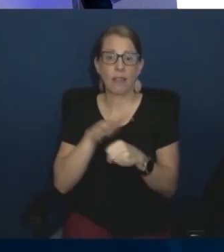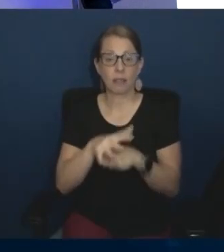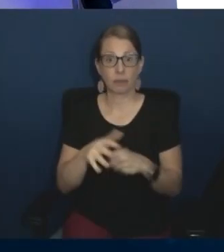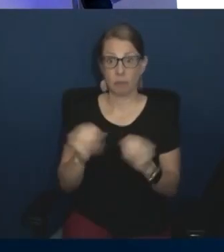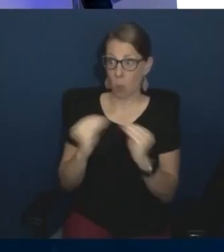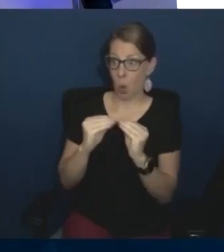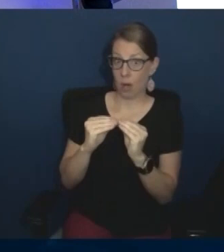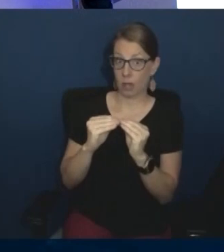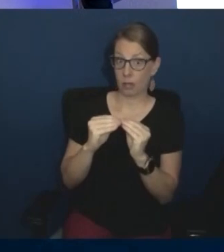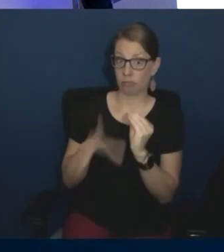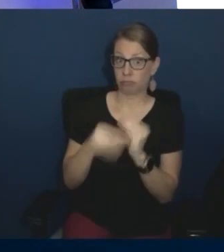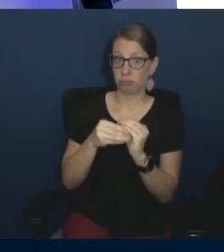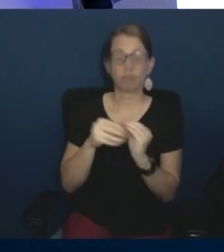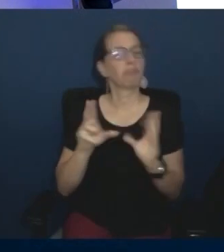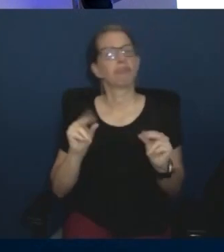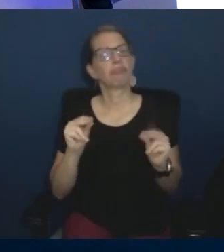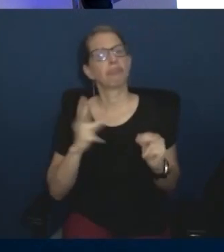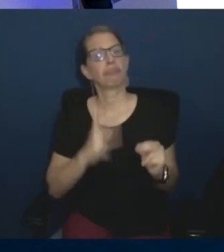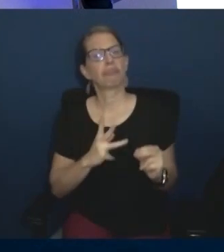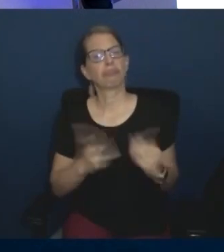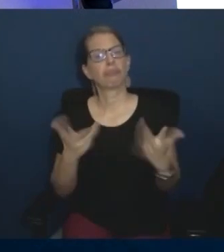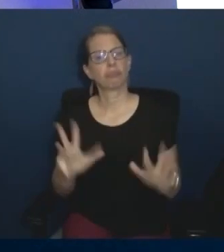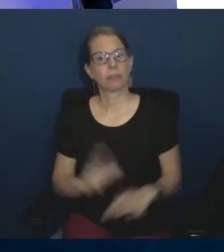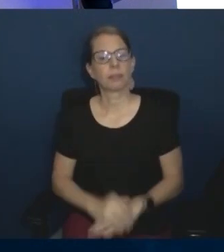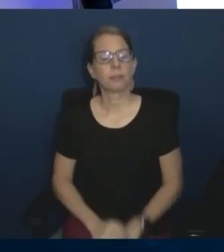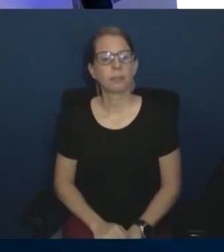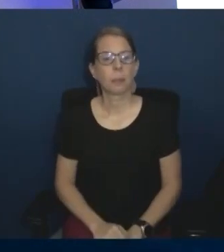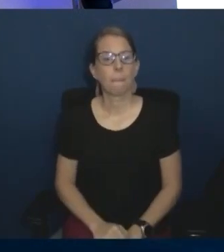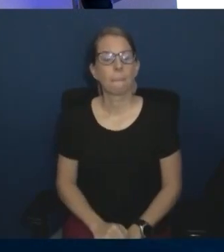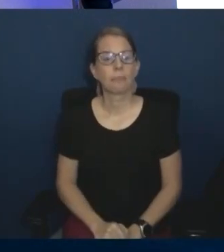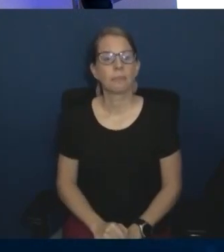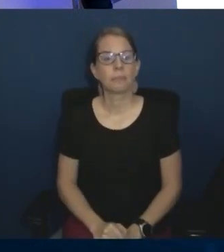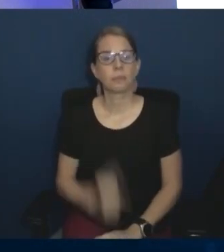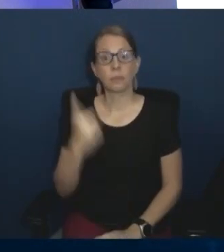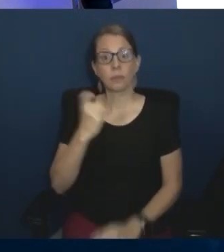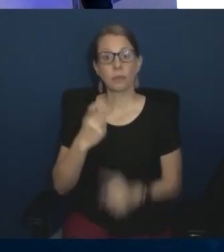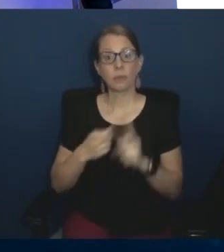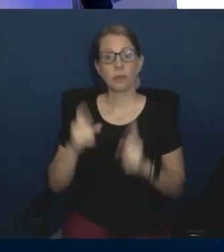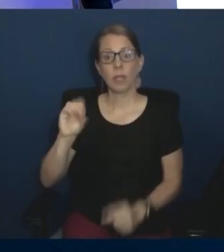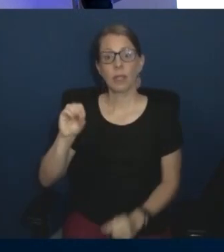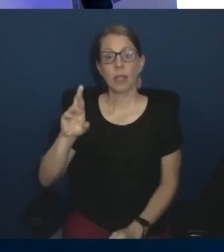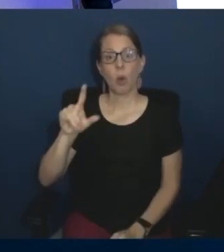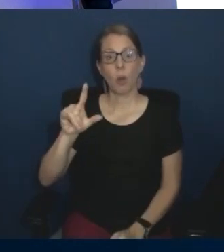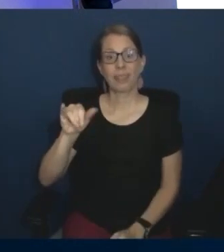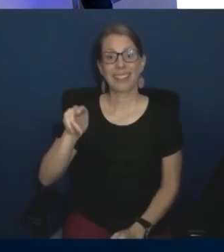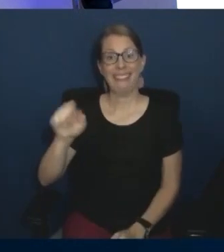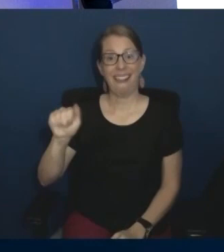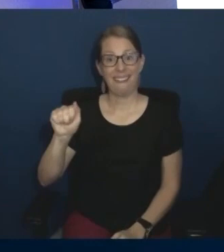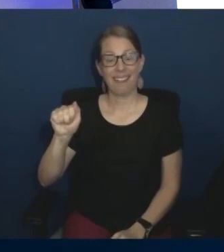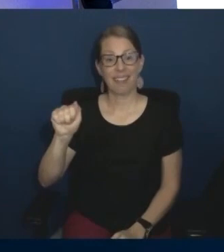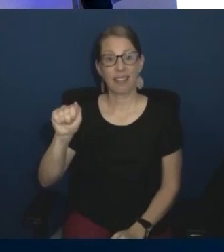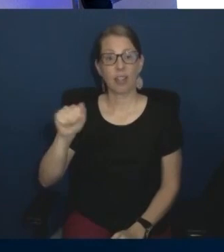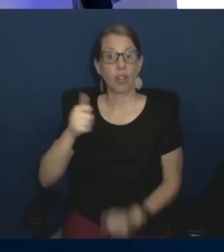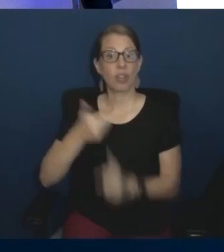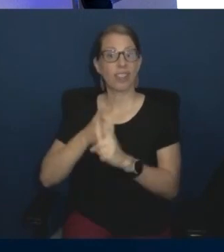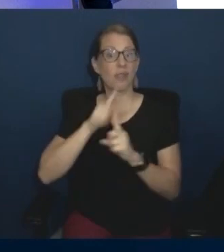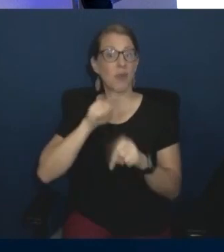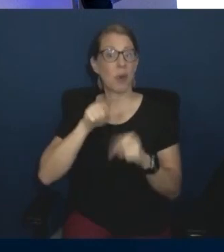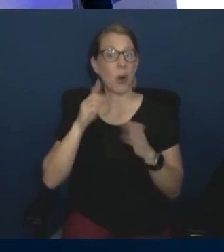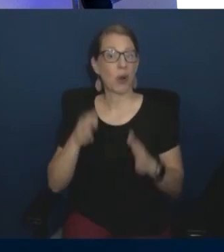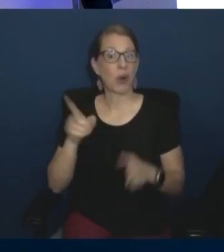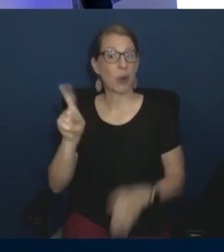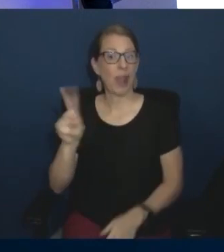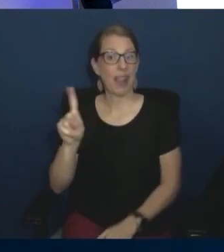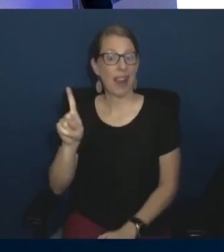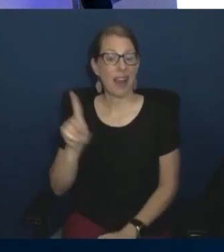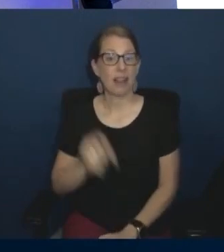You bet. Okay. So I do have a question from Carolina. She's a reporter over at,